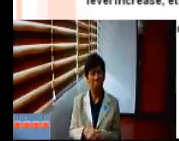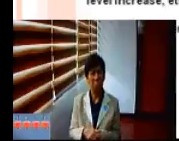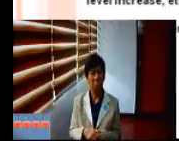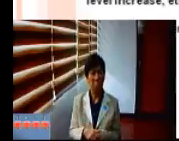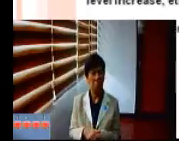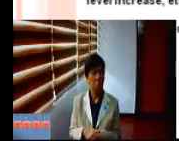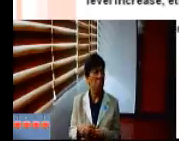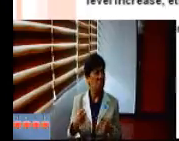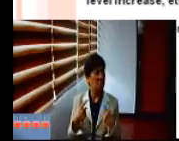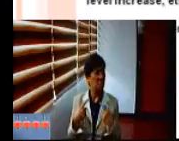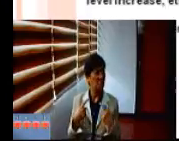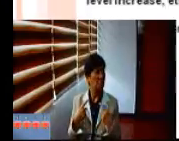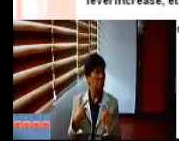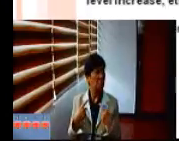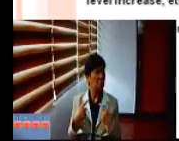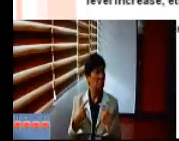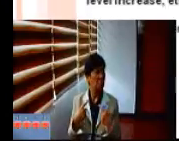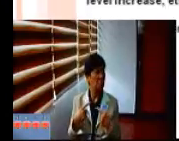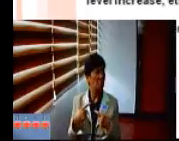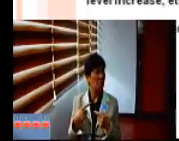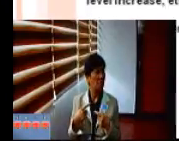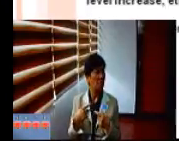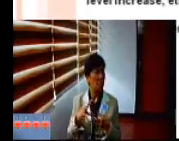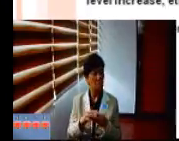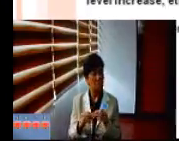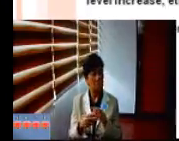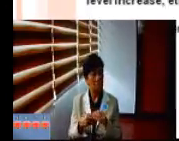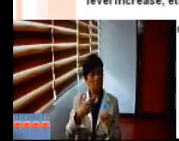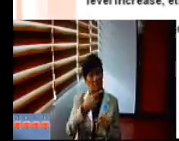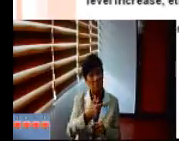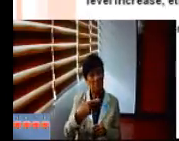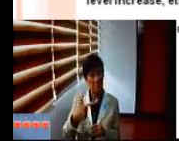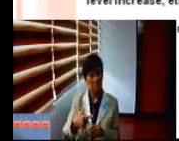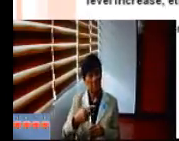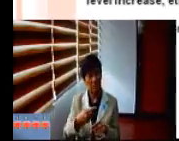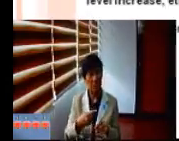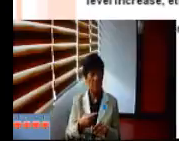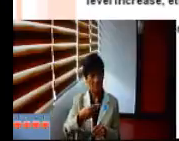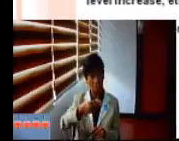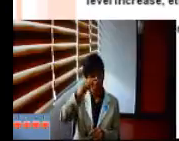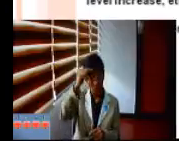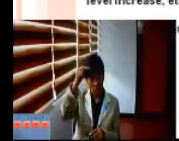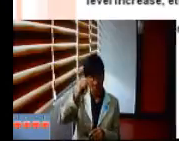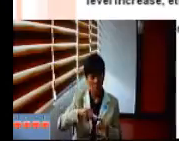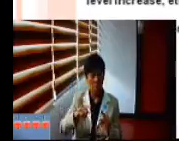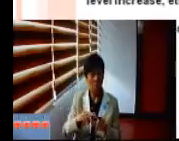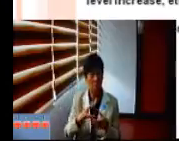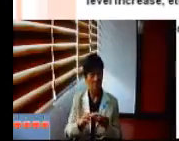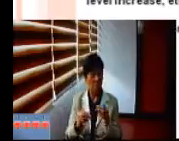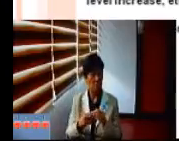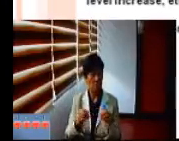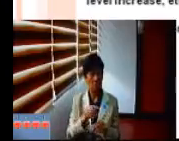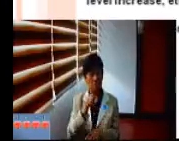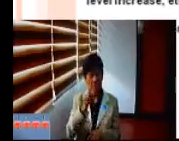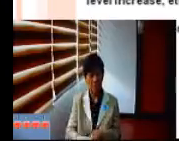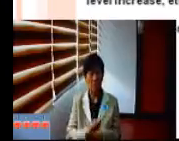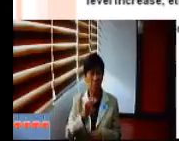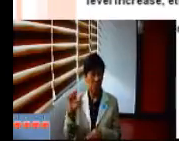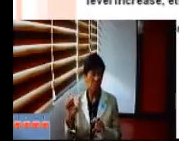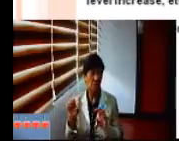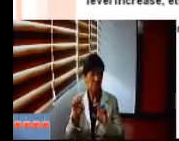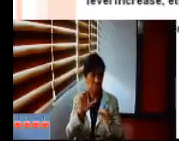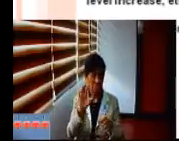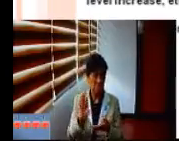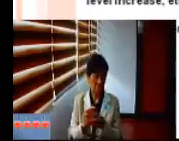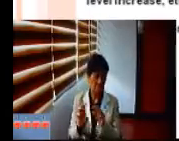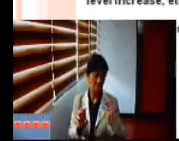May iba-iba. So, tapos yung kwento ng galunggong sa north is different from the kwento ng galunggong sa south, sa east, sa west, sa center. Meron pang